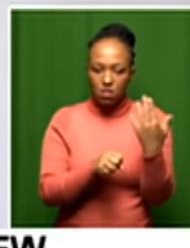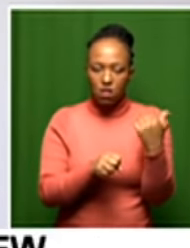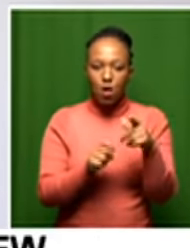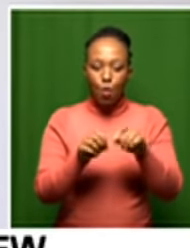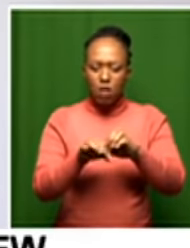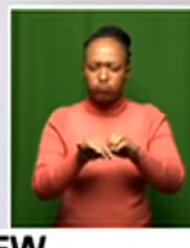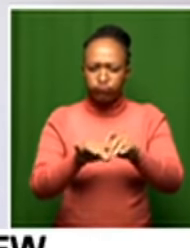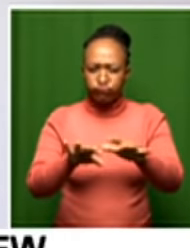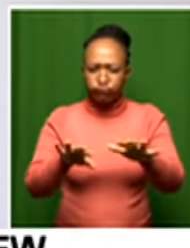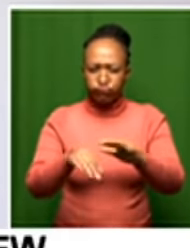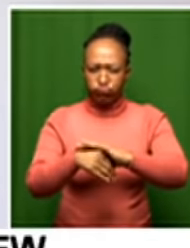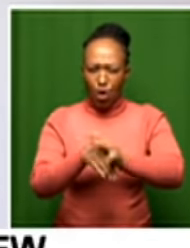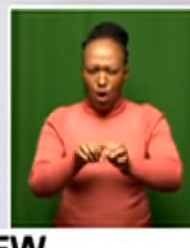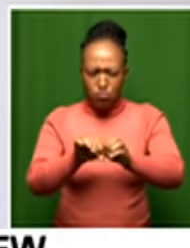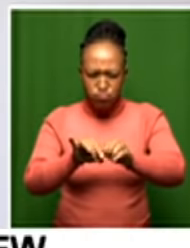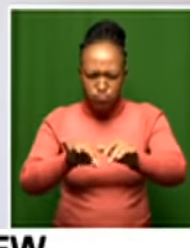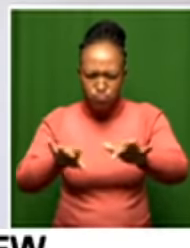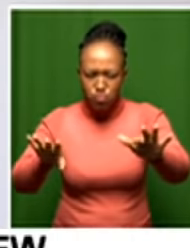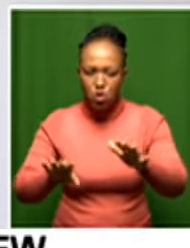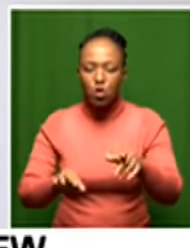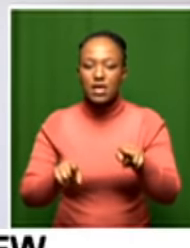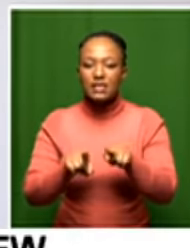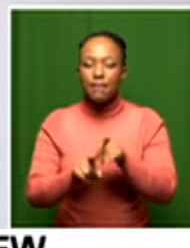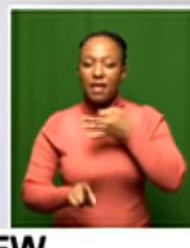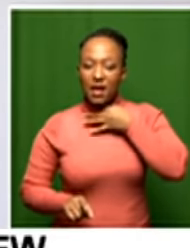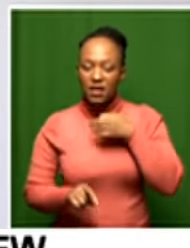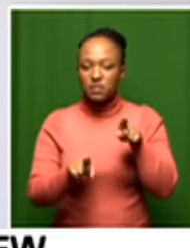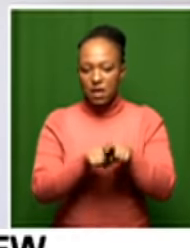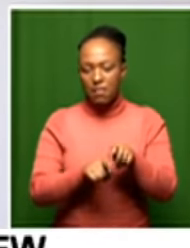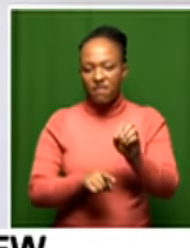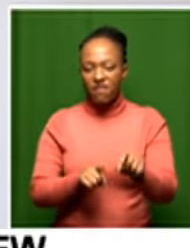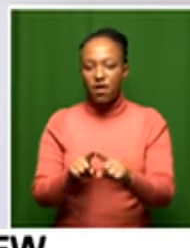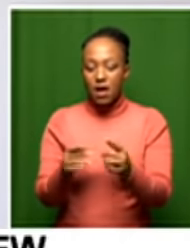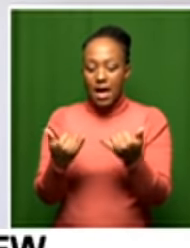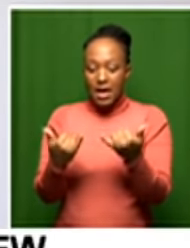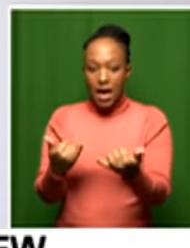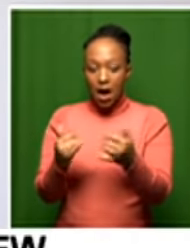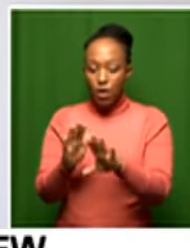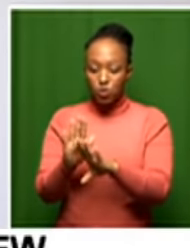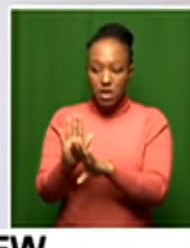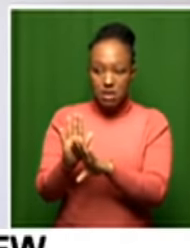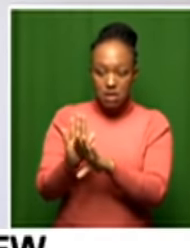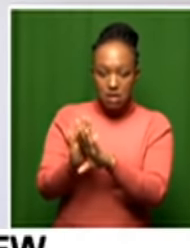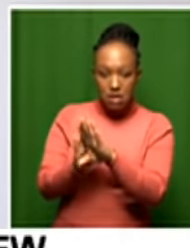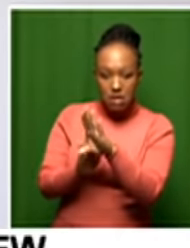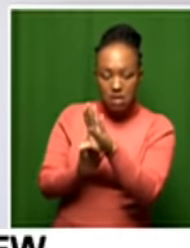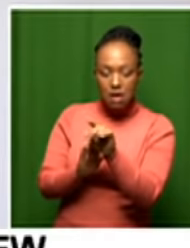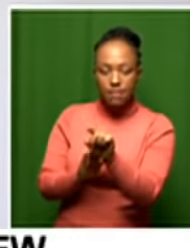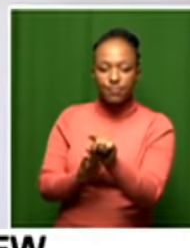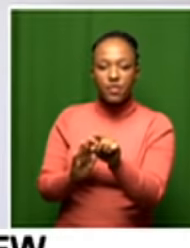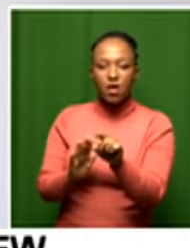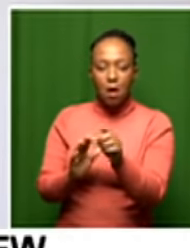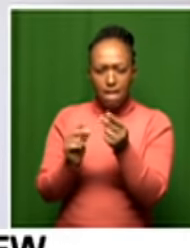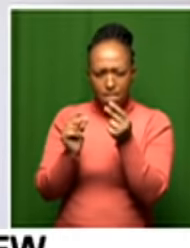and spreading quite rapidly inland. The indication just from looking at the graph is that we were certainly on